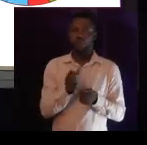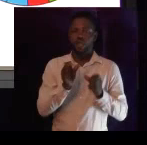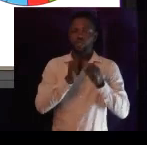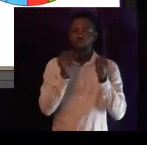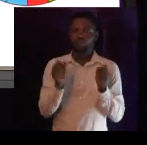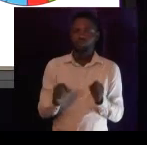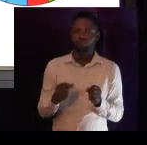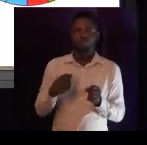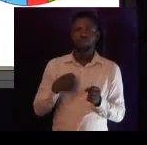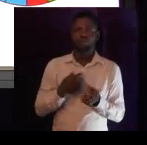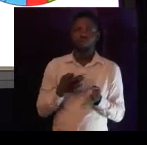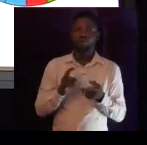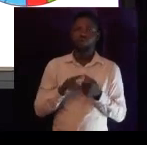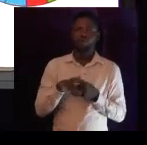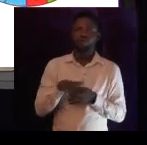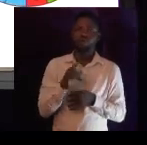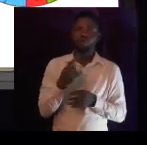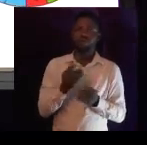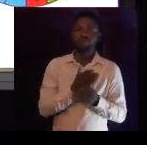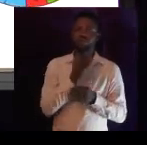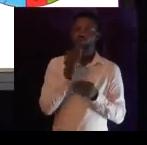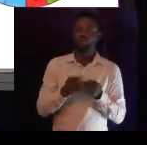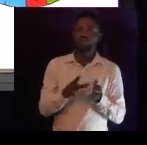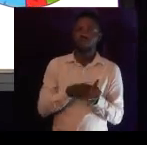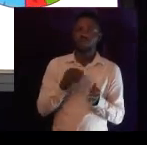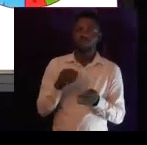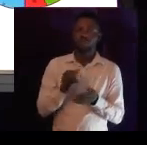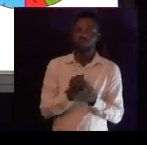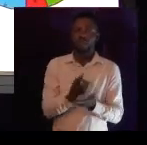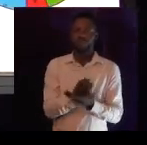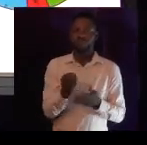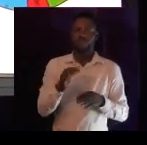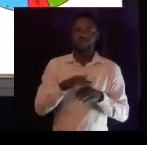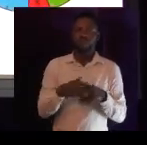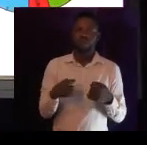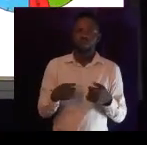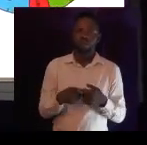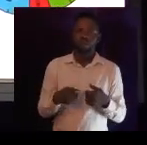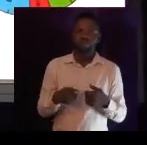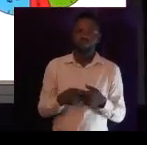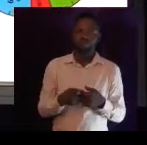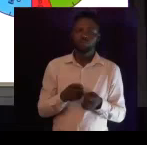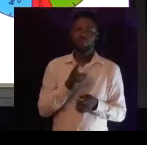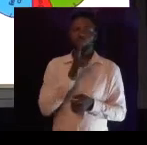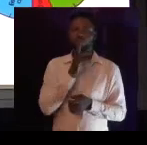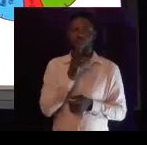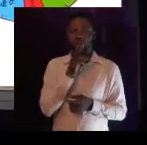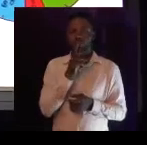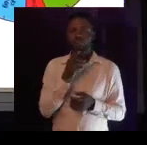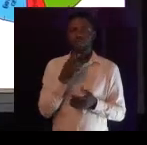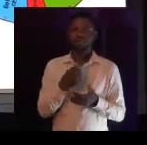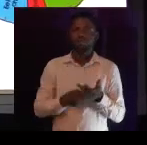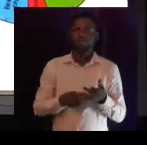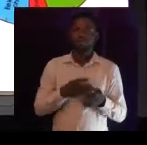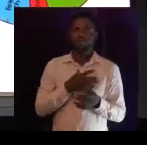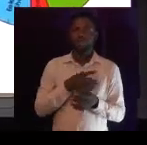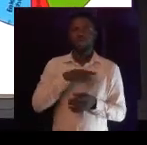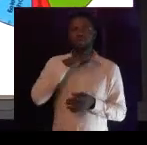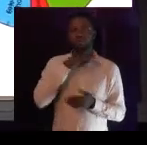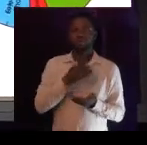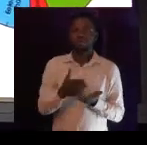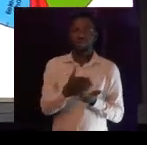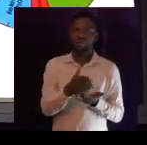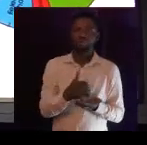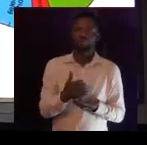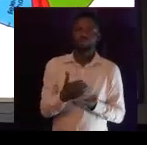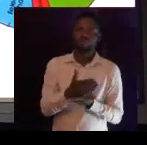shop. We're asked to find the total expenses that is spent on electricity, water charges and refuse